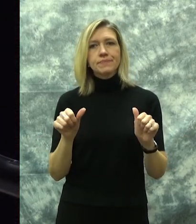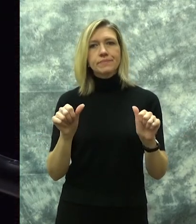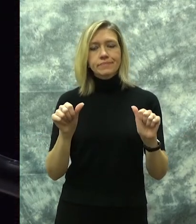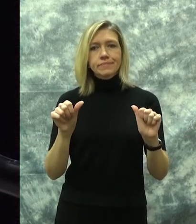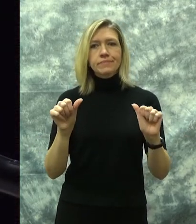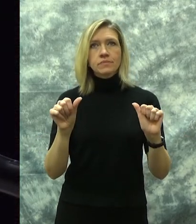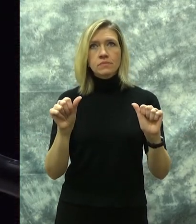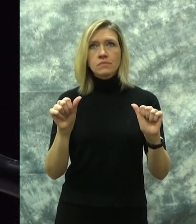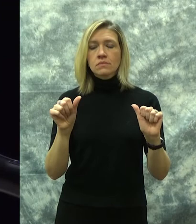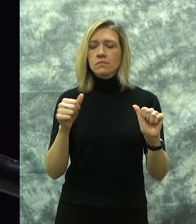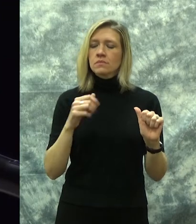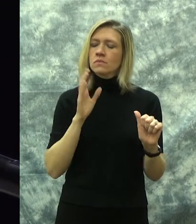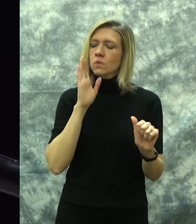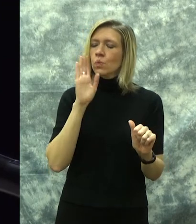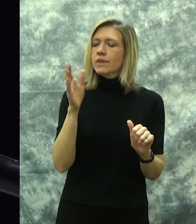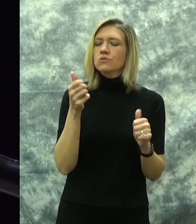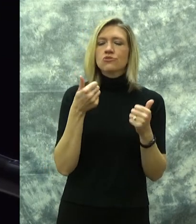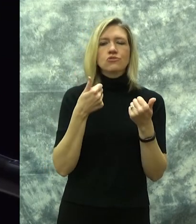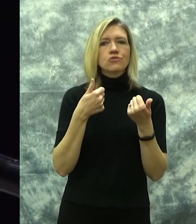I'm gonna try